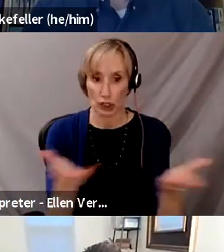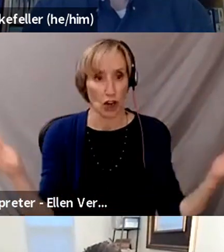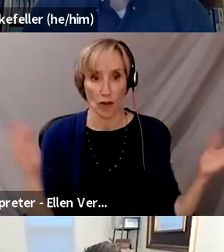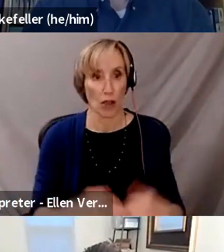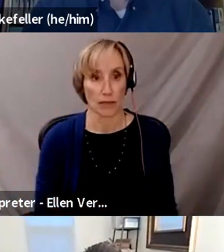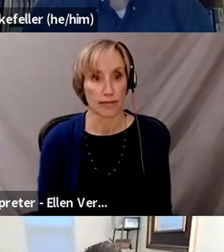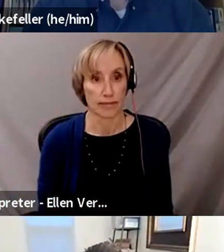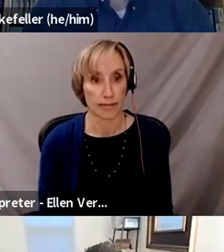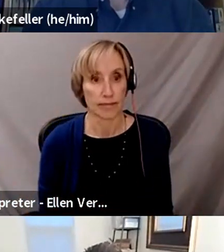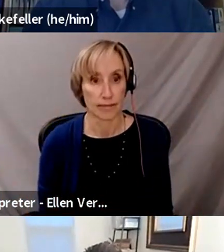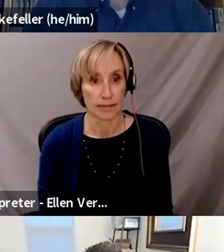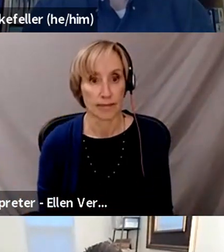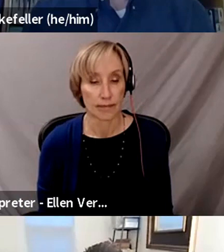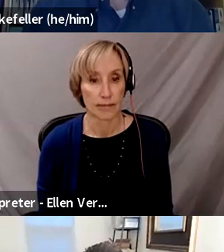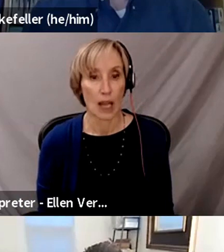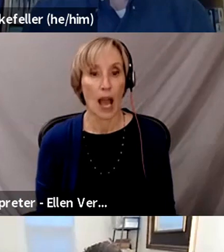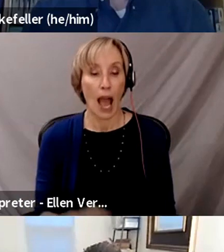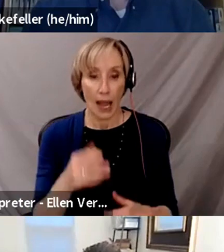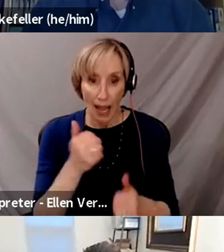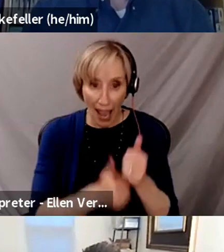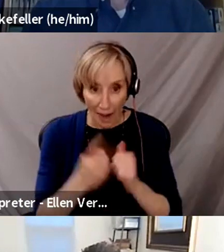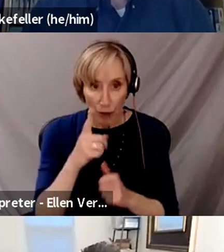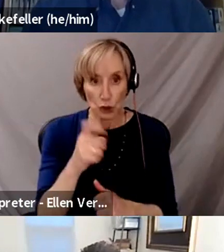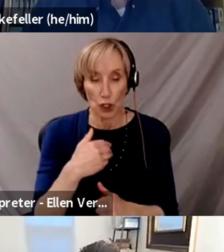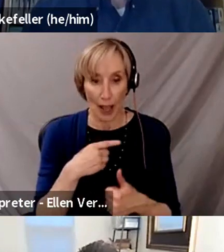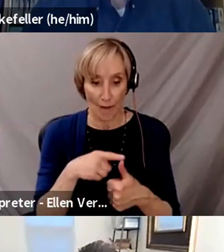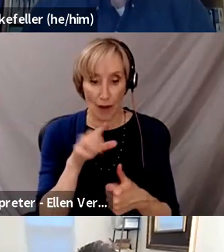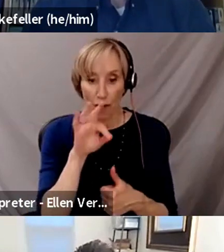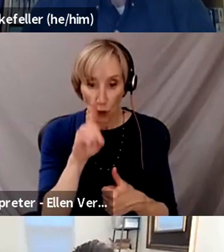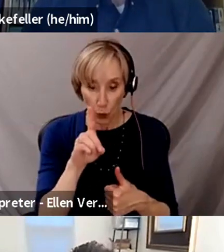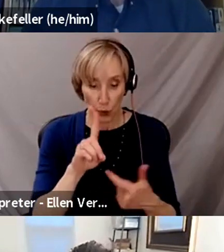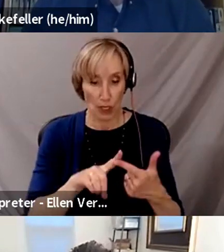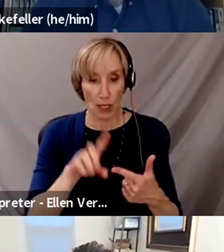that everyone should have food and shelter and clothes too.